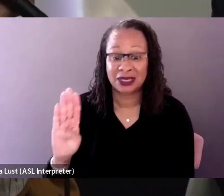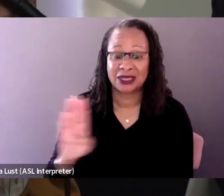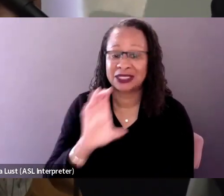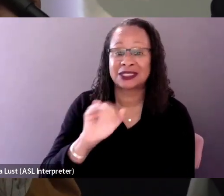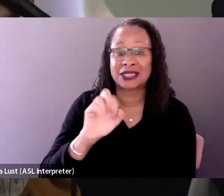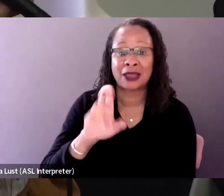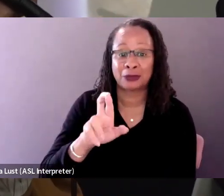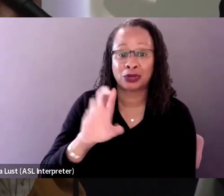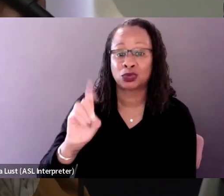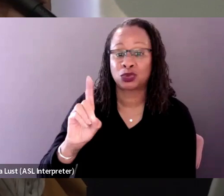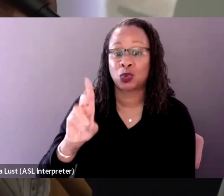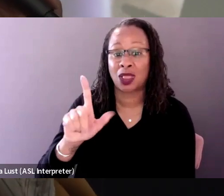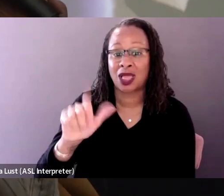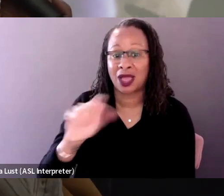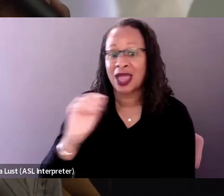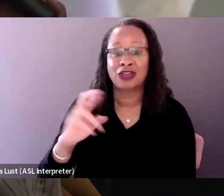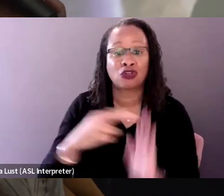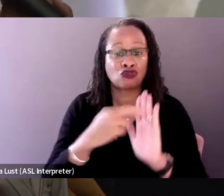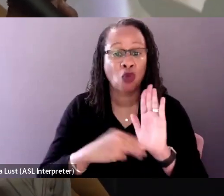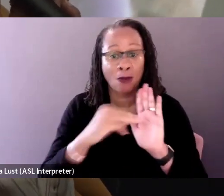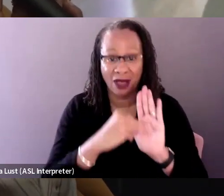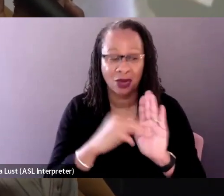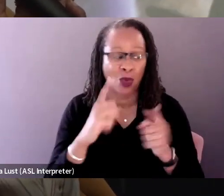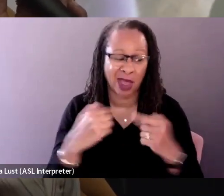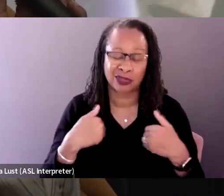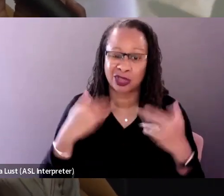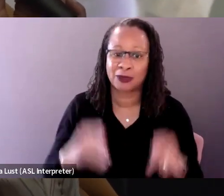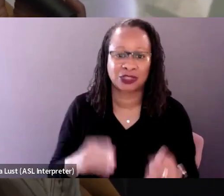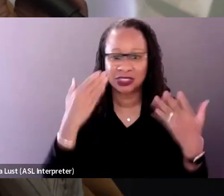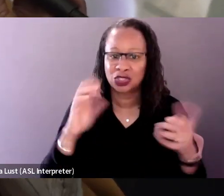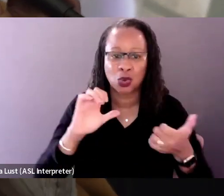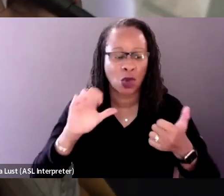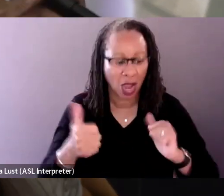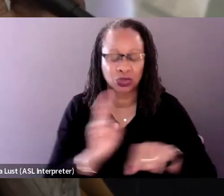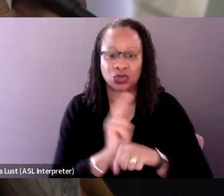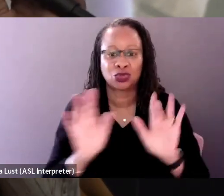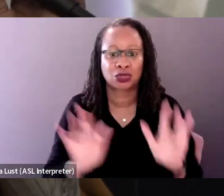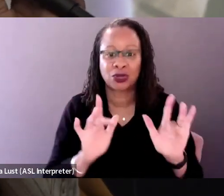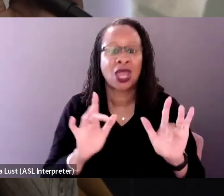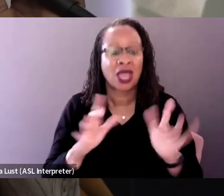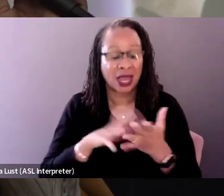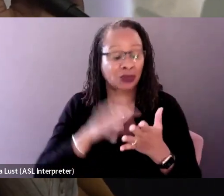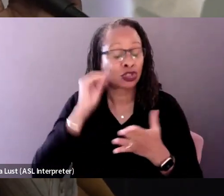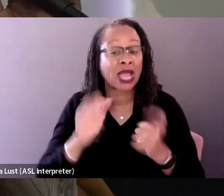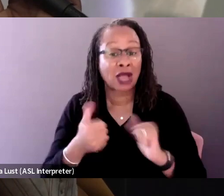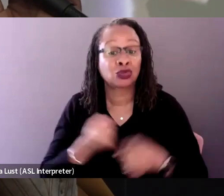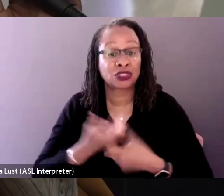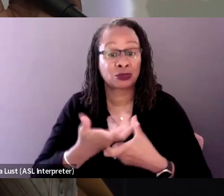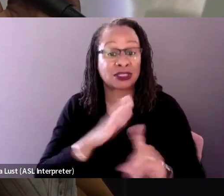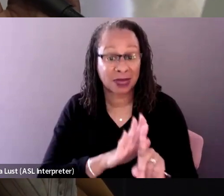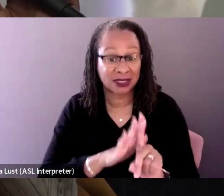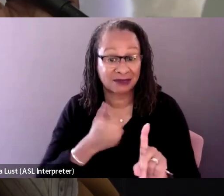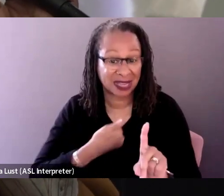was younger and didn't know how to use a computer and was learning how to express myself. And that has kind of hit its limit in terms